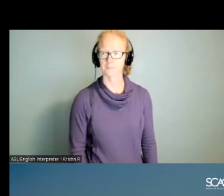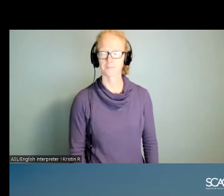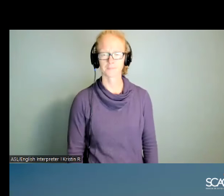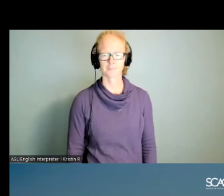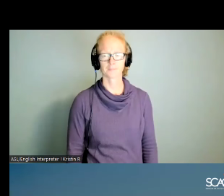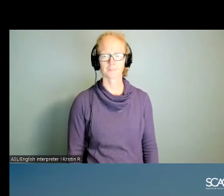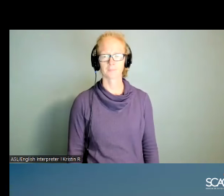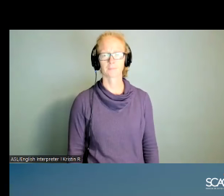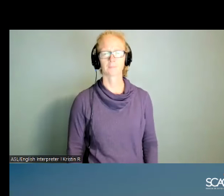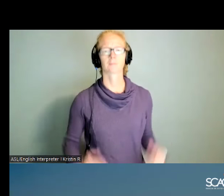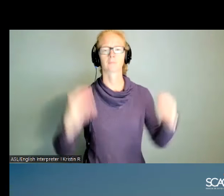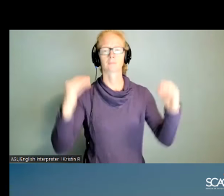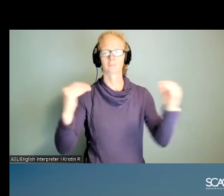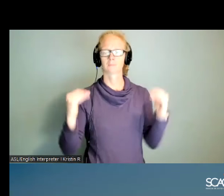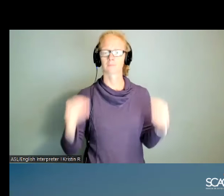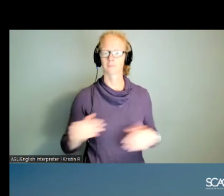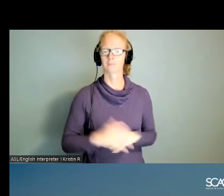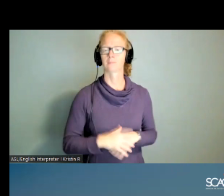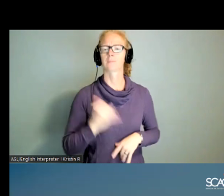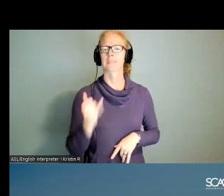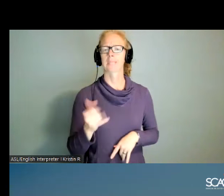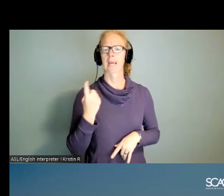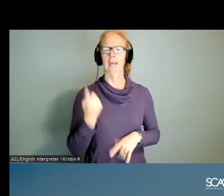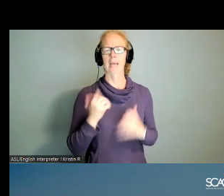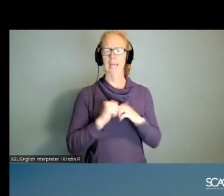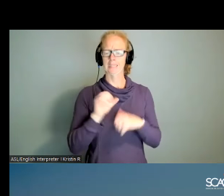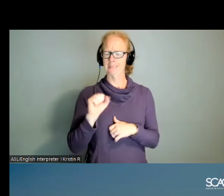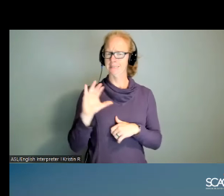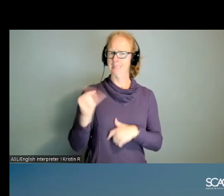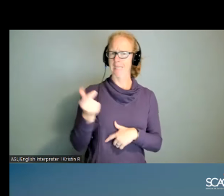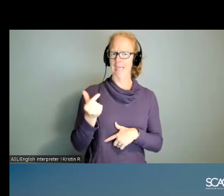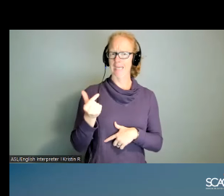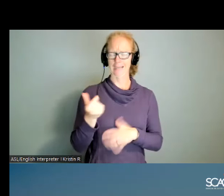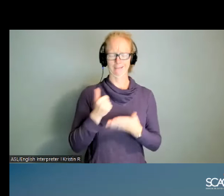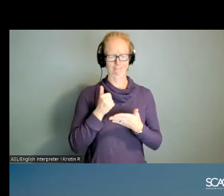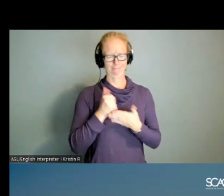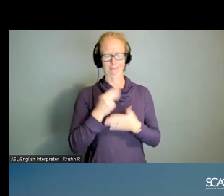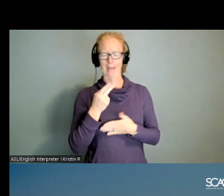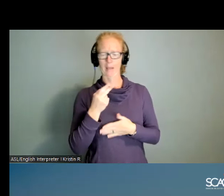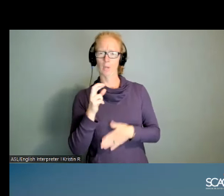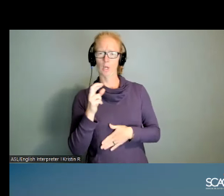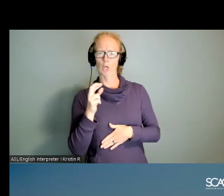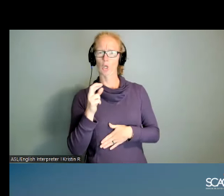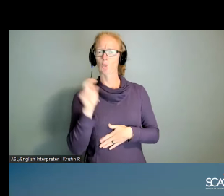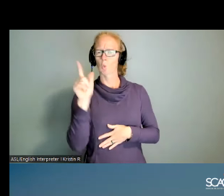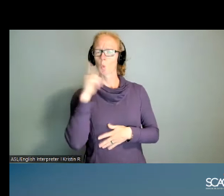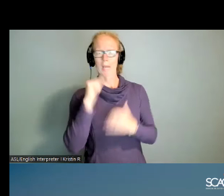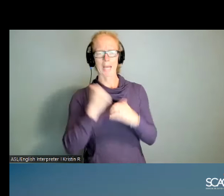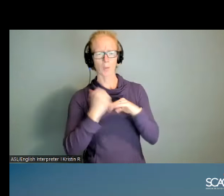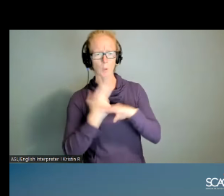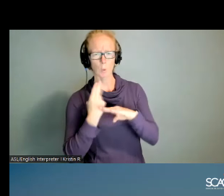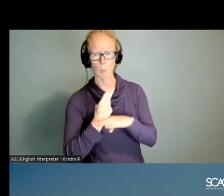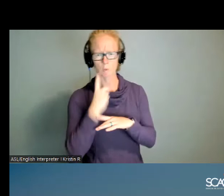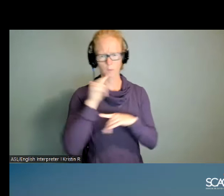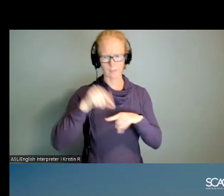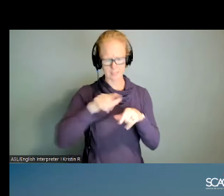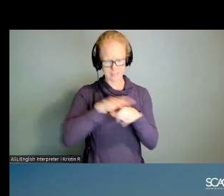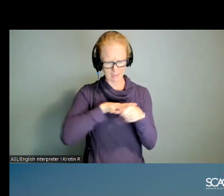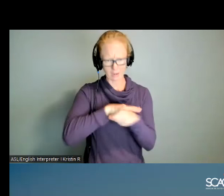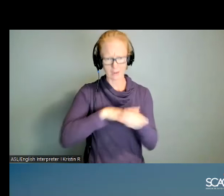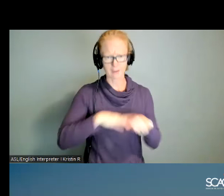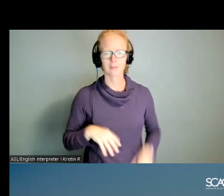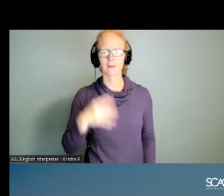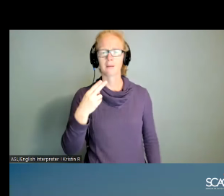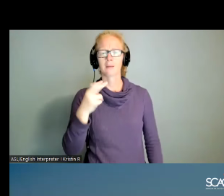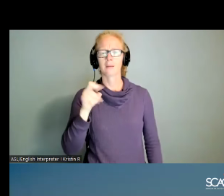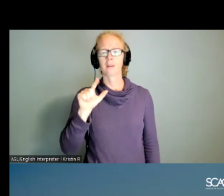I'm now going to describe how we use SCAG's helper tool to identify the potential conversion of sites in the region. The helper tool